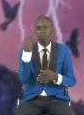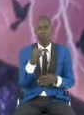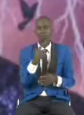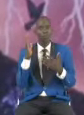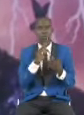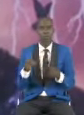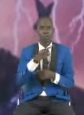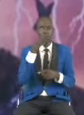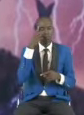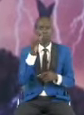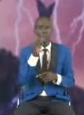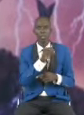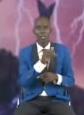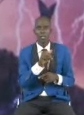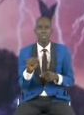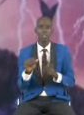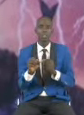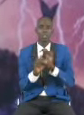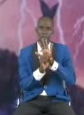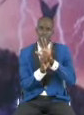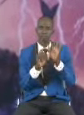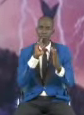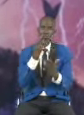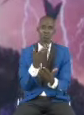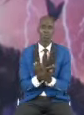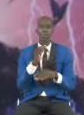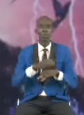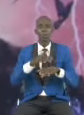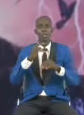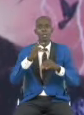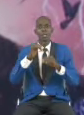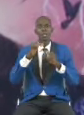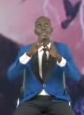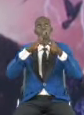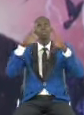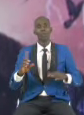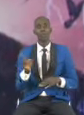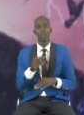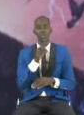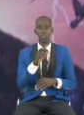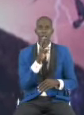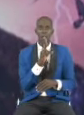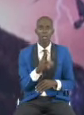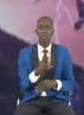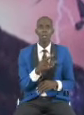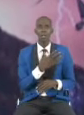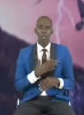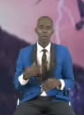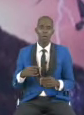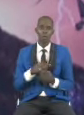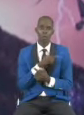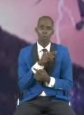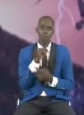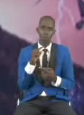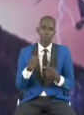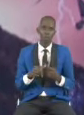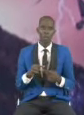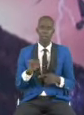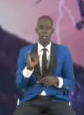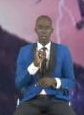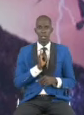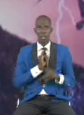sign, upon the houses where ye are. And when I see the